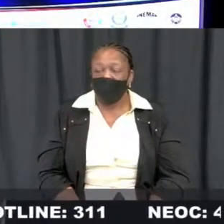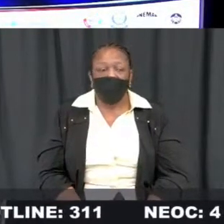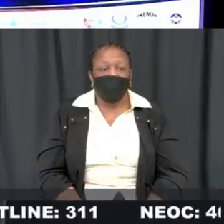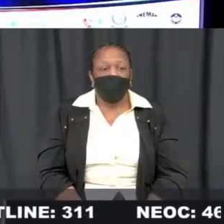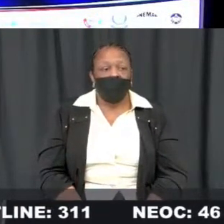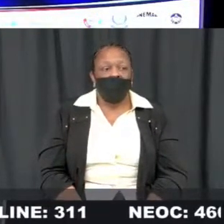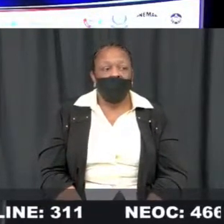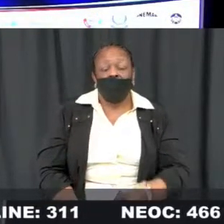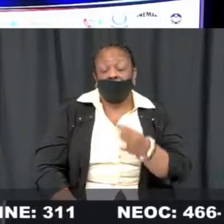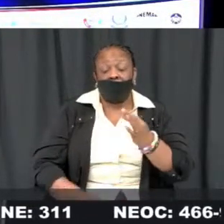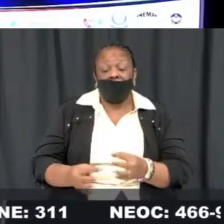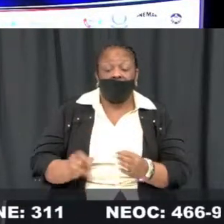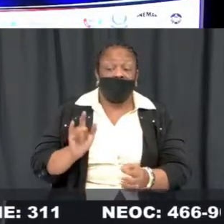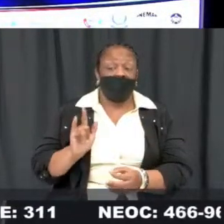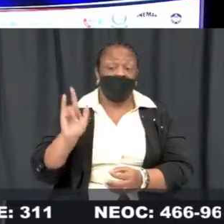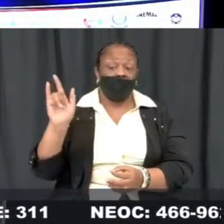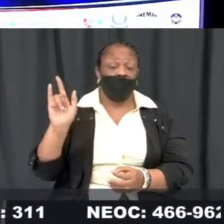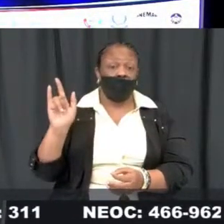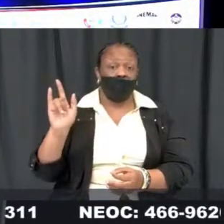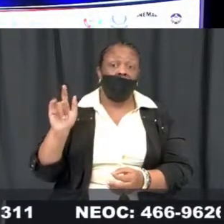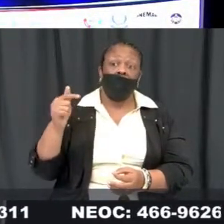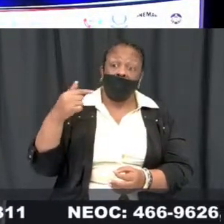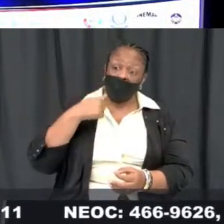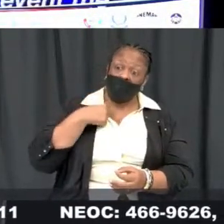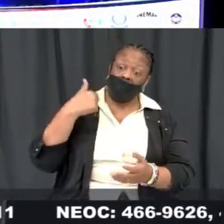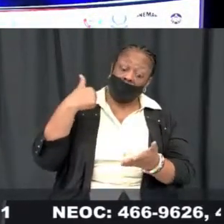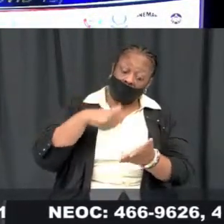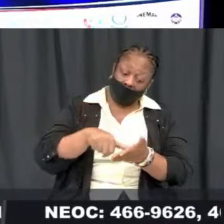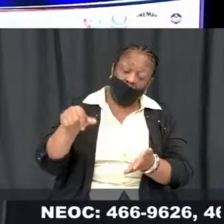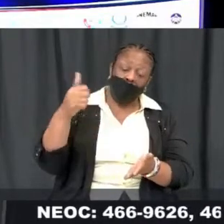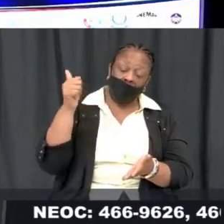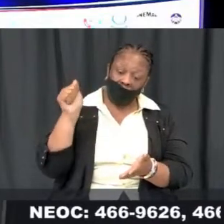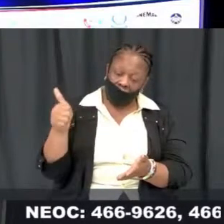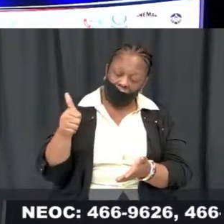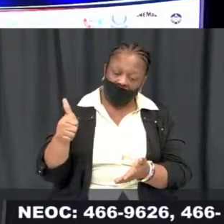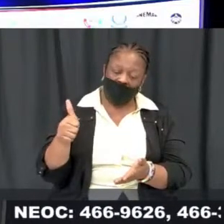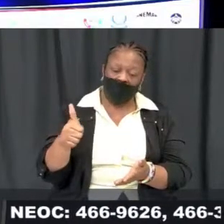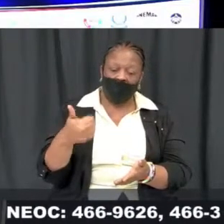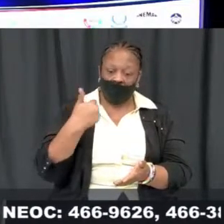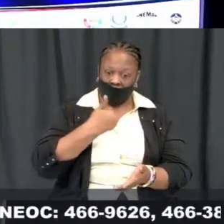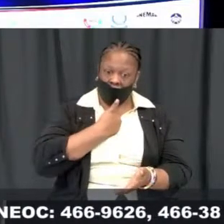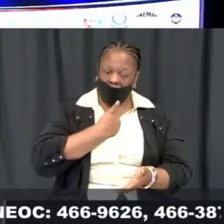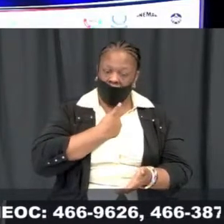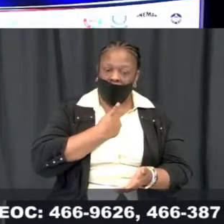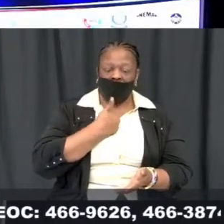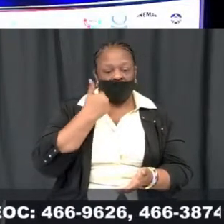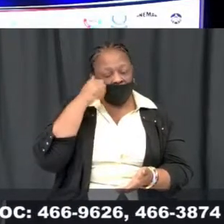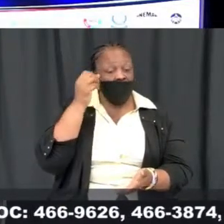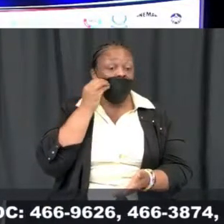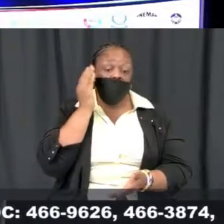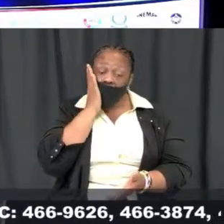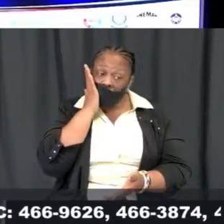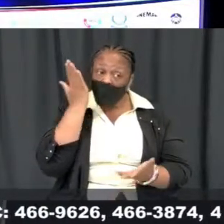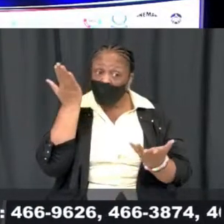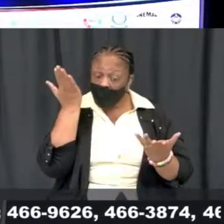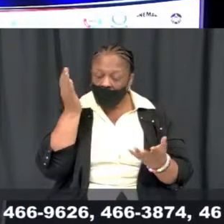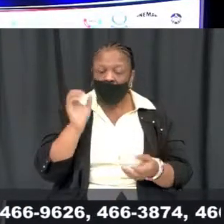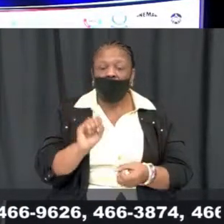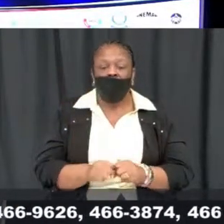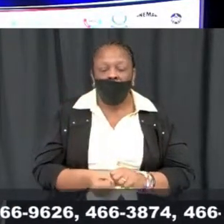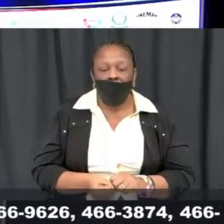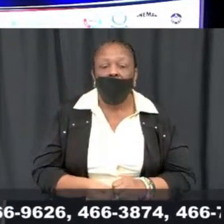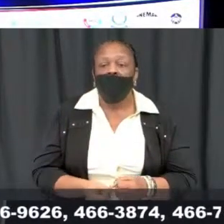have to pay my own quarantine. So I would like to be able to afford it. So we have been negotiating with the hoteliers, and I want to, at this